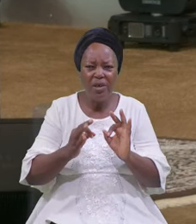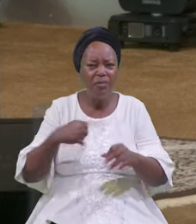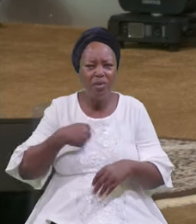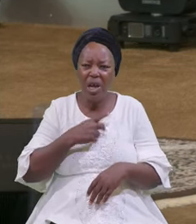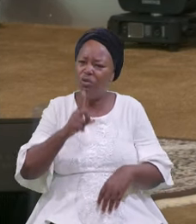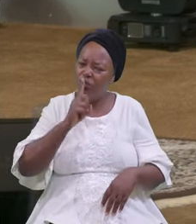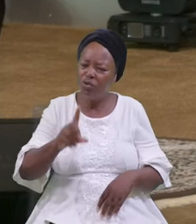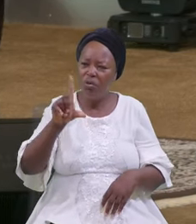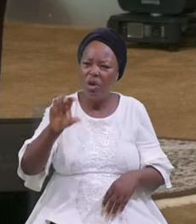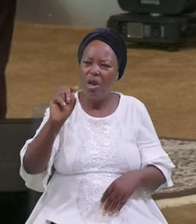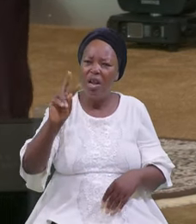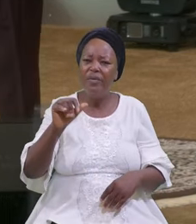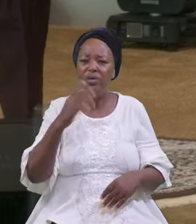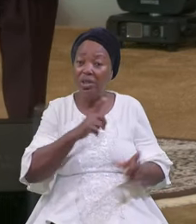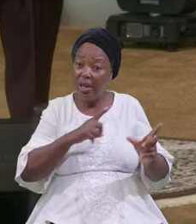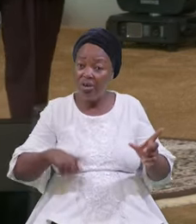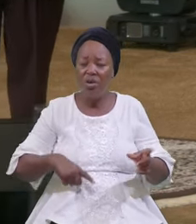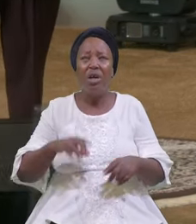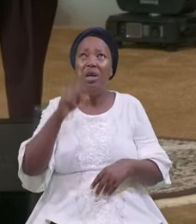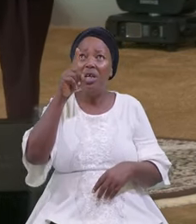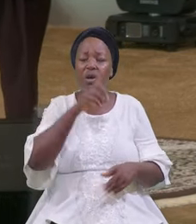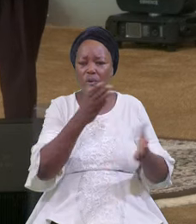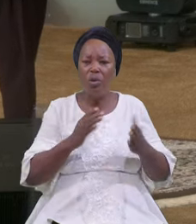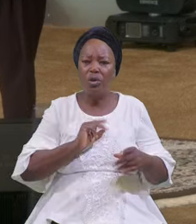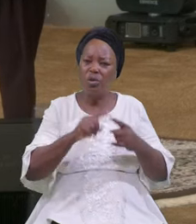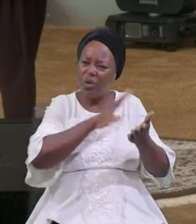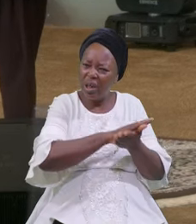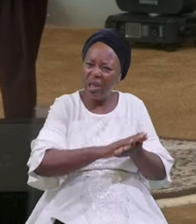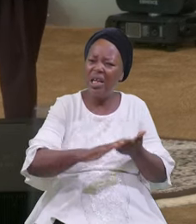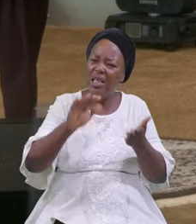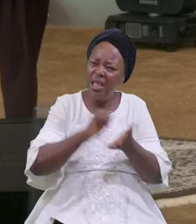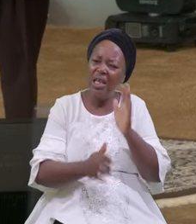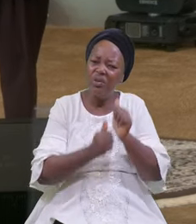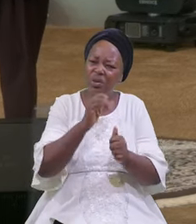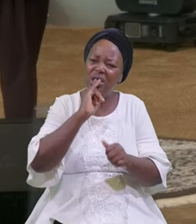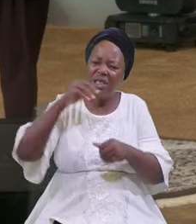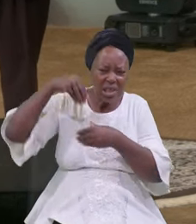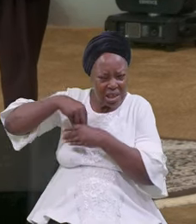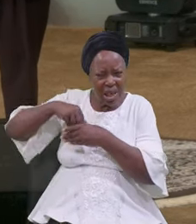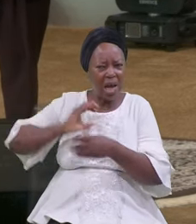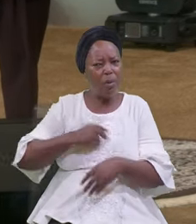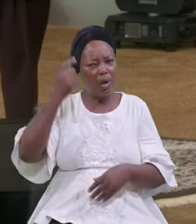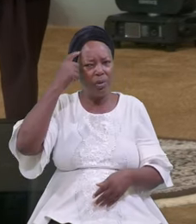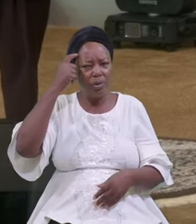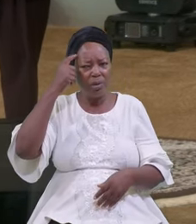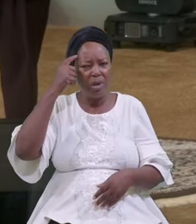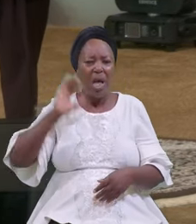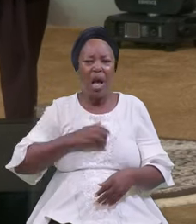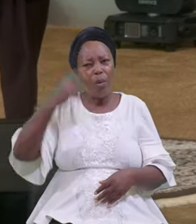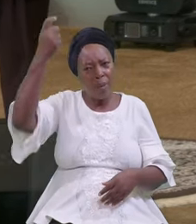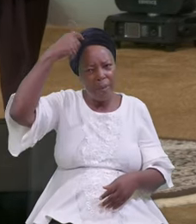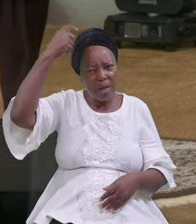Levites unto the Lord, he wants us to cleanse that which is on the inside, our thoughts, our